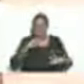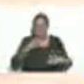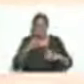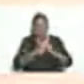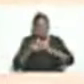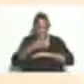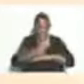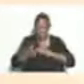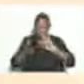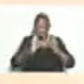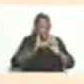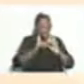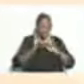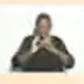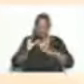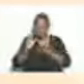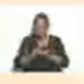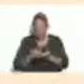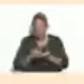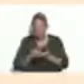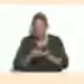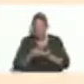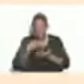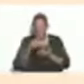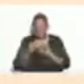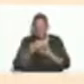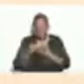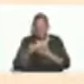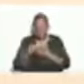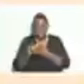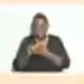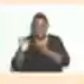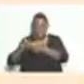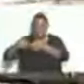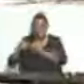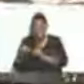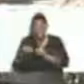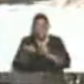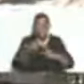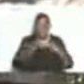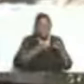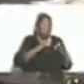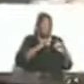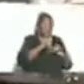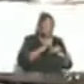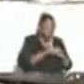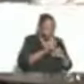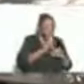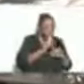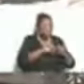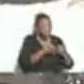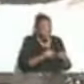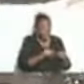day we're talking in the news, talking in the news. We're talking, they're going to break it. We don't talk, they're going to break it. Like, not sure